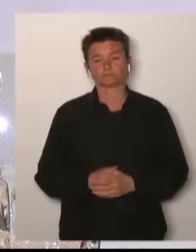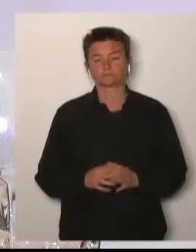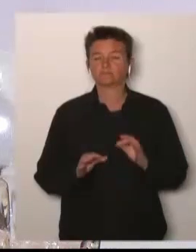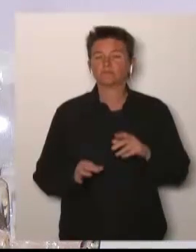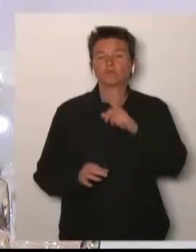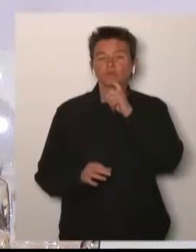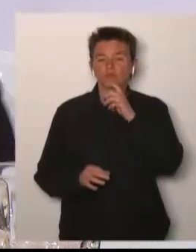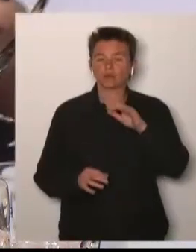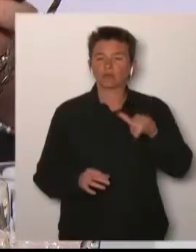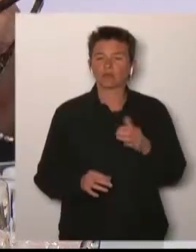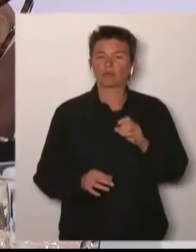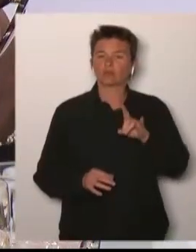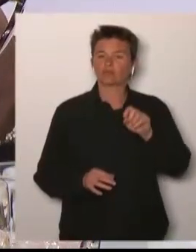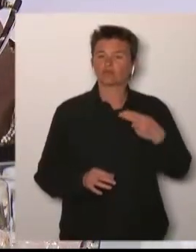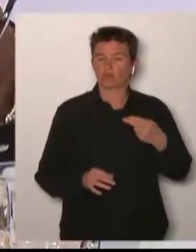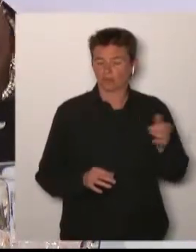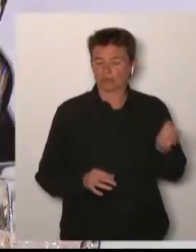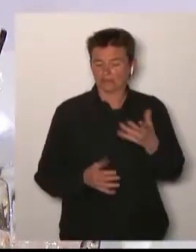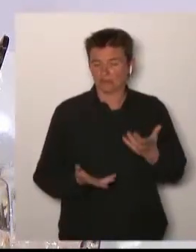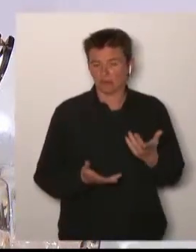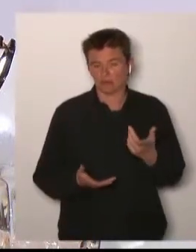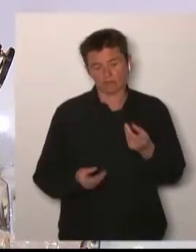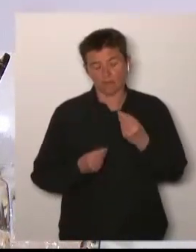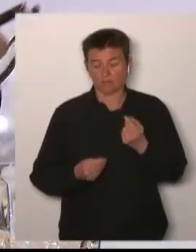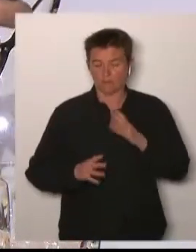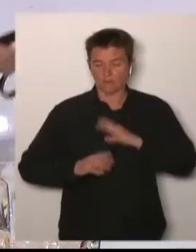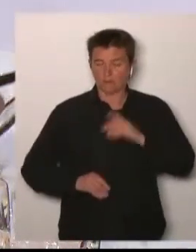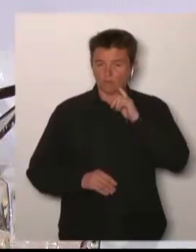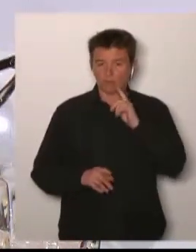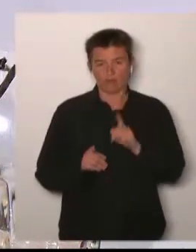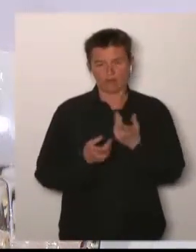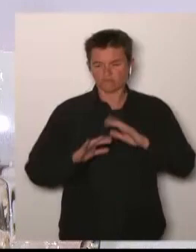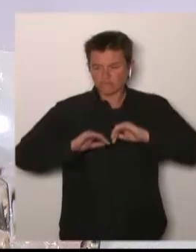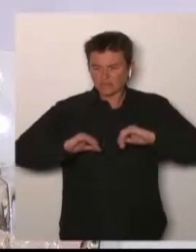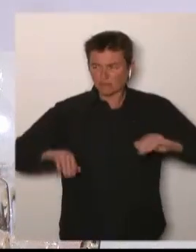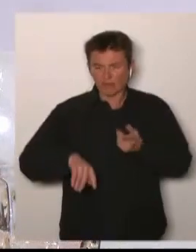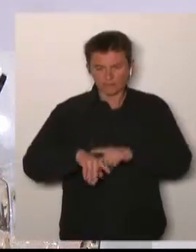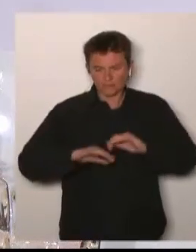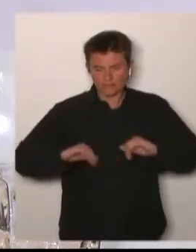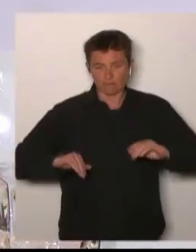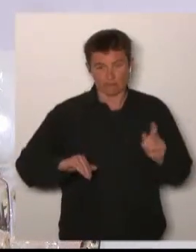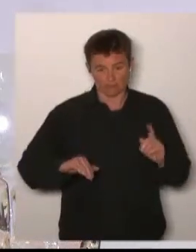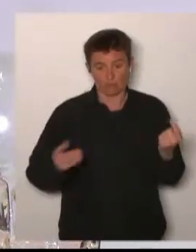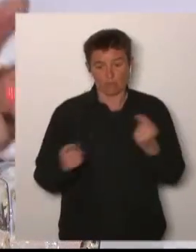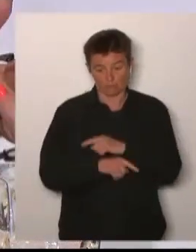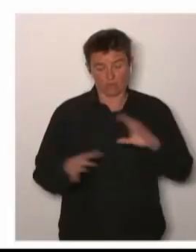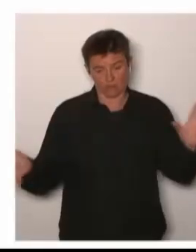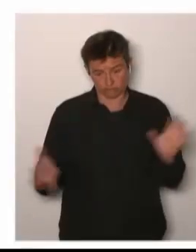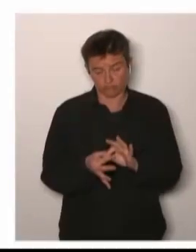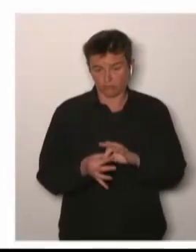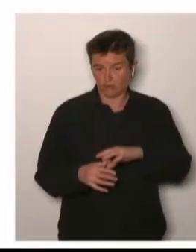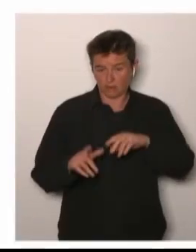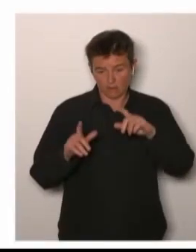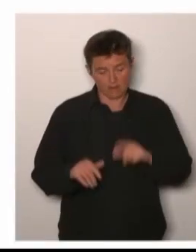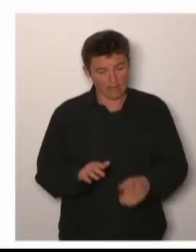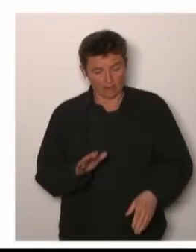was not conceived as something separate, which was then put together artificially. From conception, it was built up together, and that's very